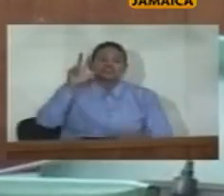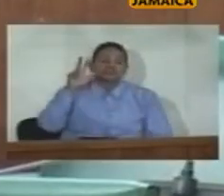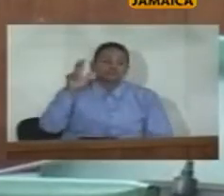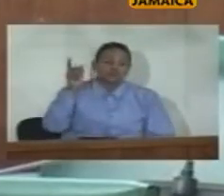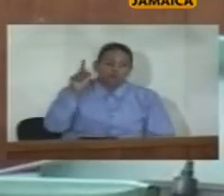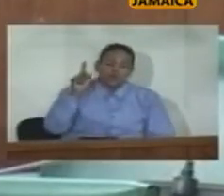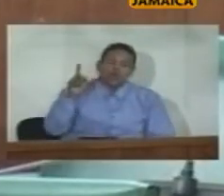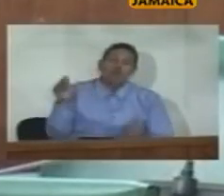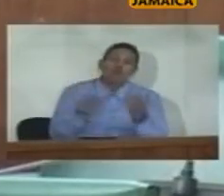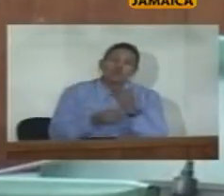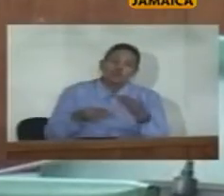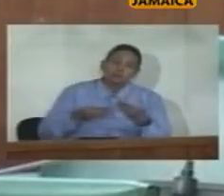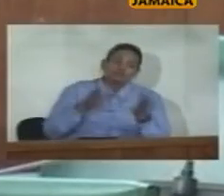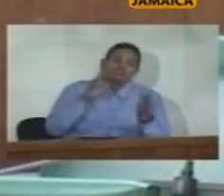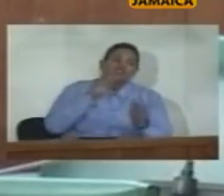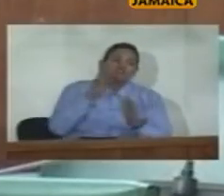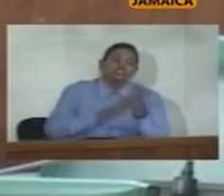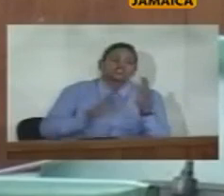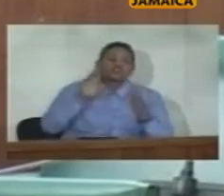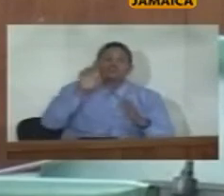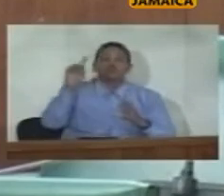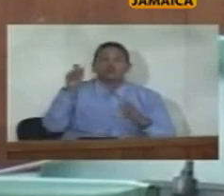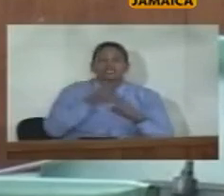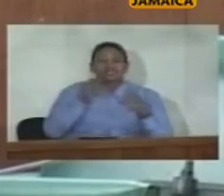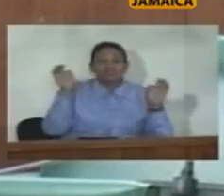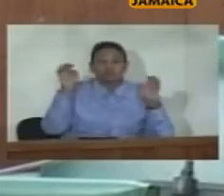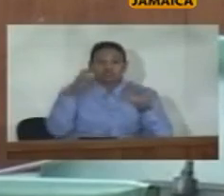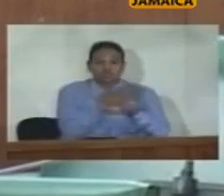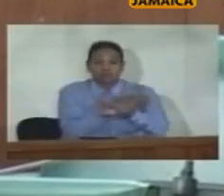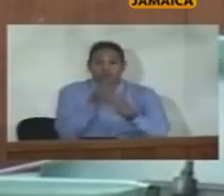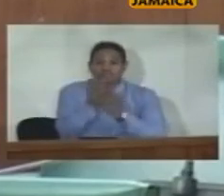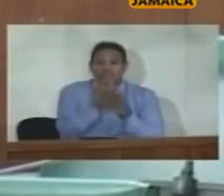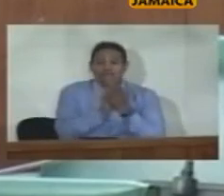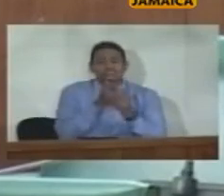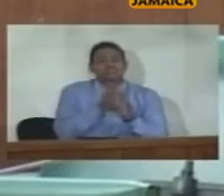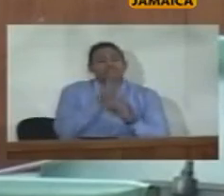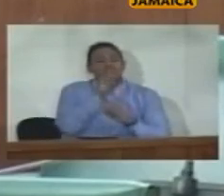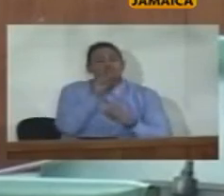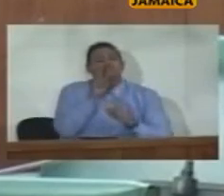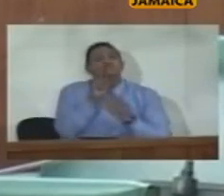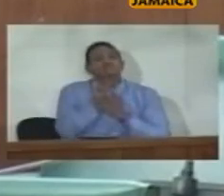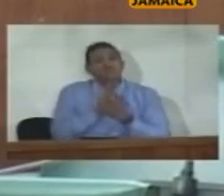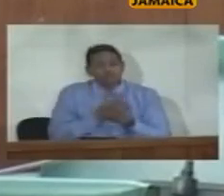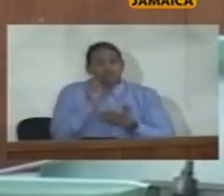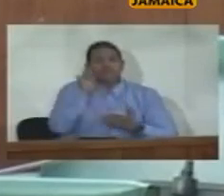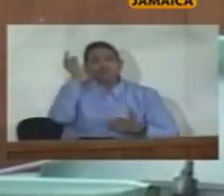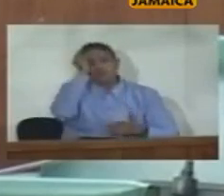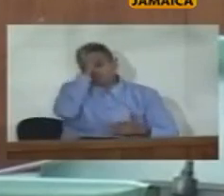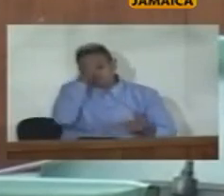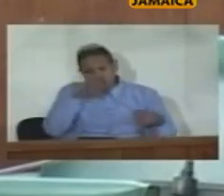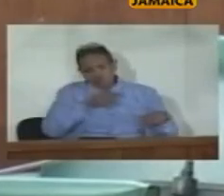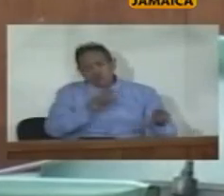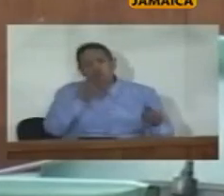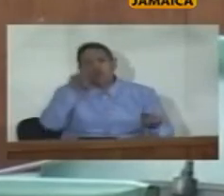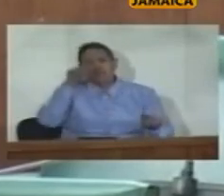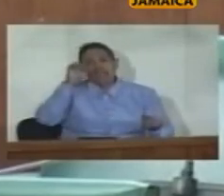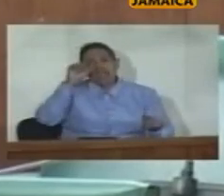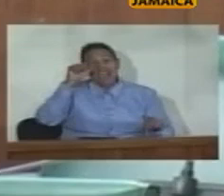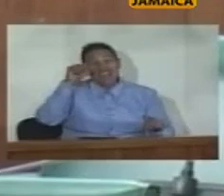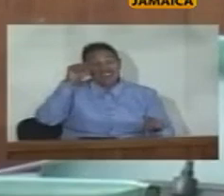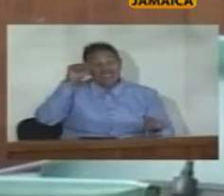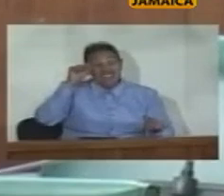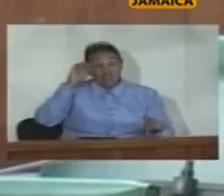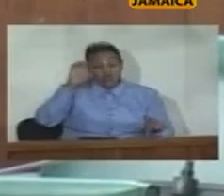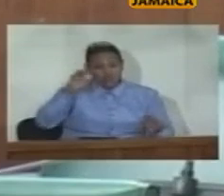the provisions of Section 3.1 of the Emergency Powers Act, it is lawful for the Governor-General during a state of public emergency